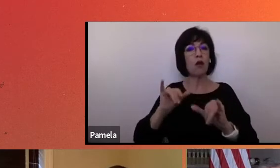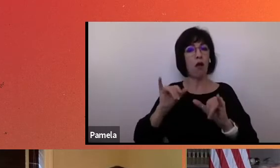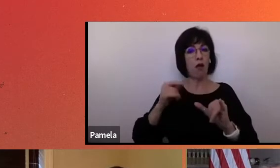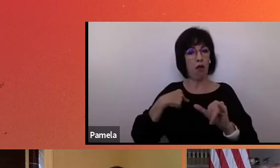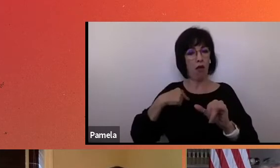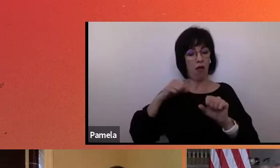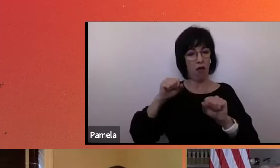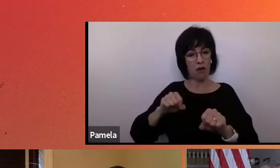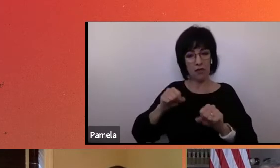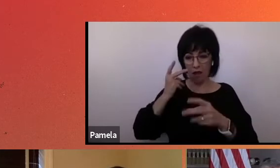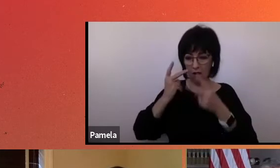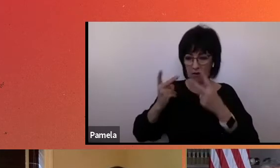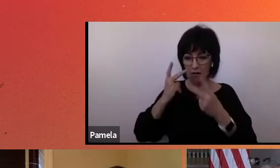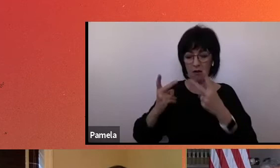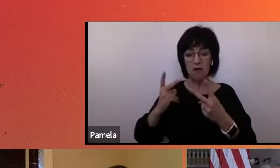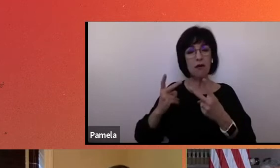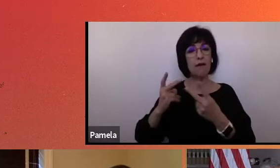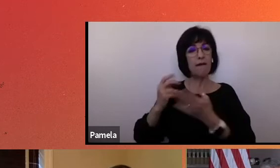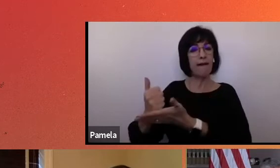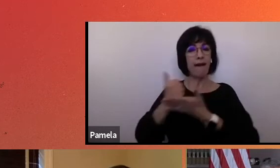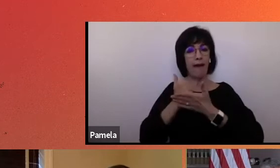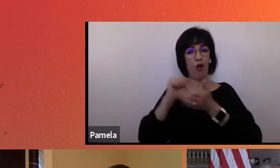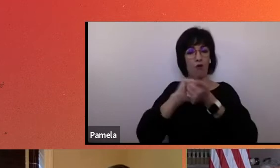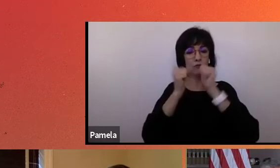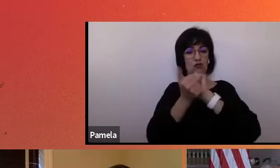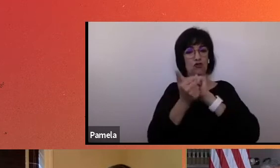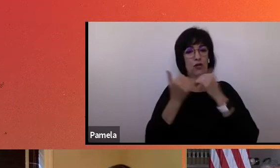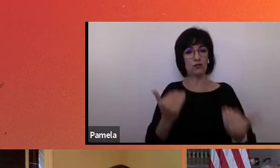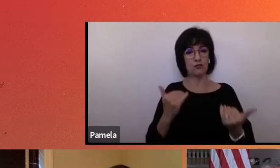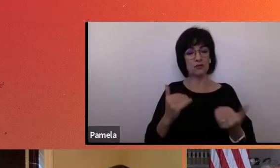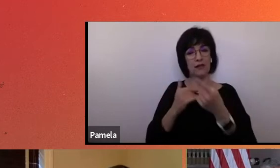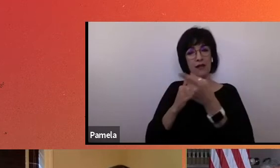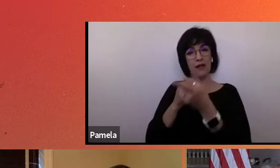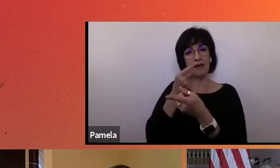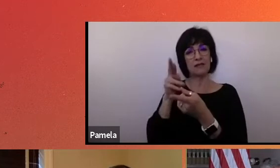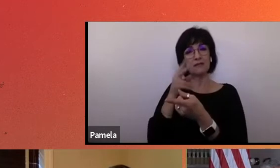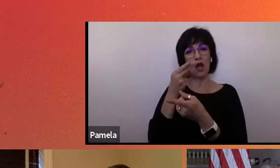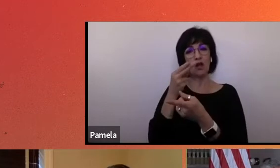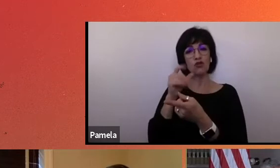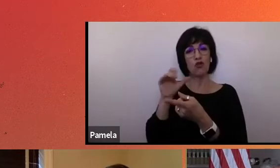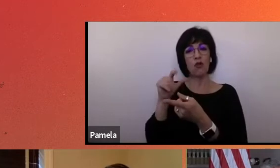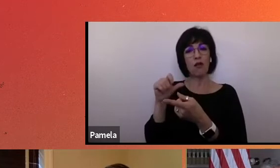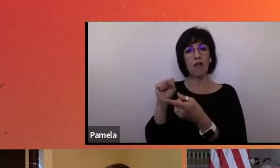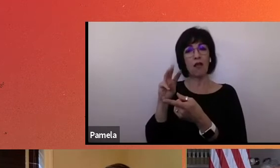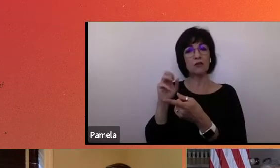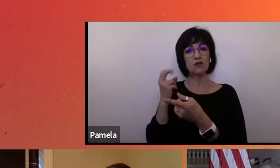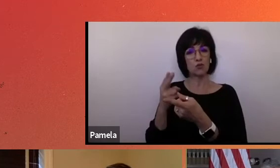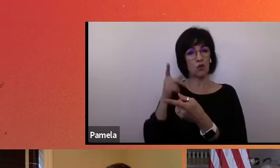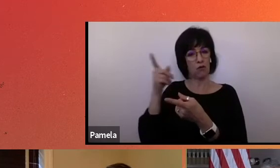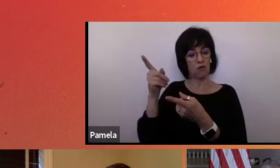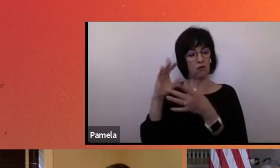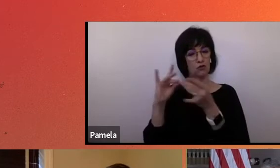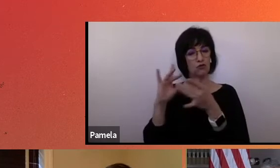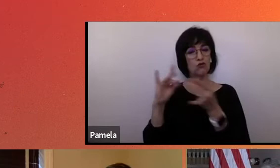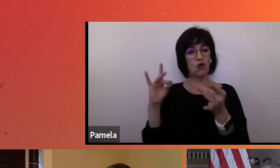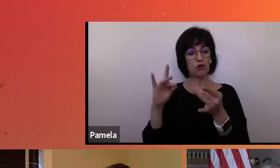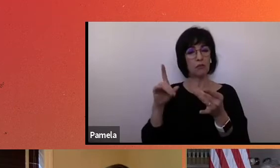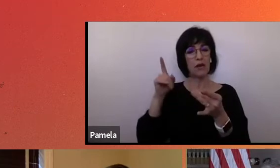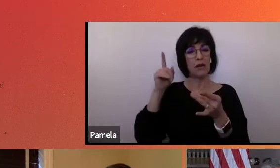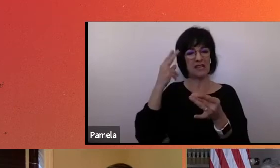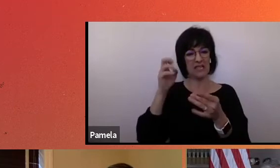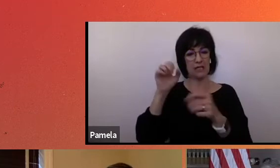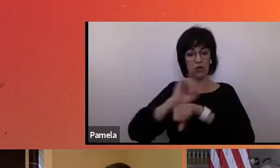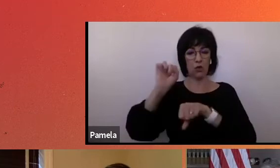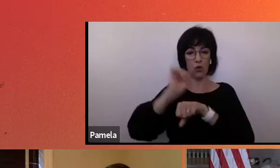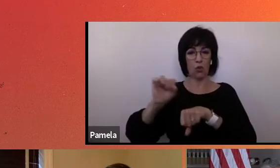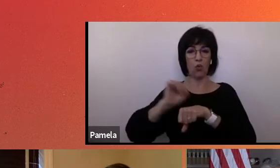now. Dr. Hollingsworth talked about her father helping lay the runways at Delaware Air Force Base, or Dover